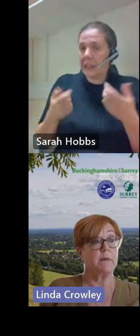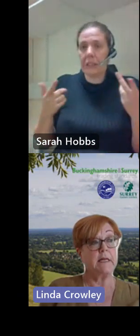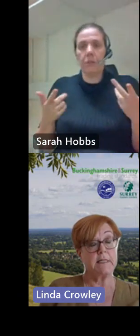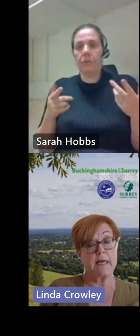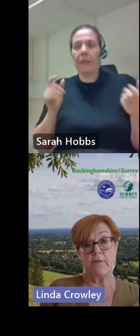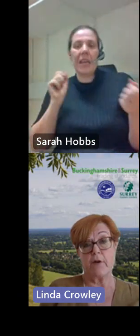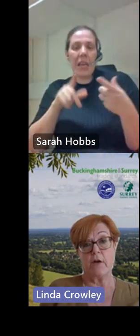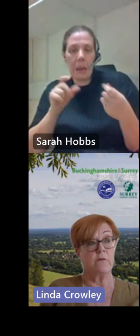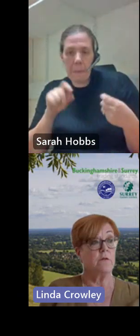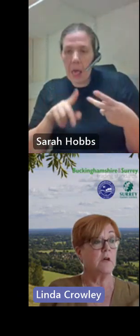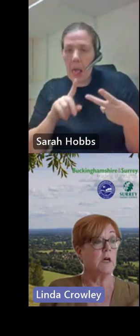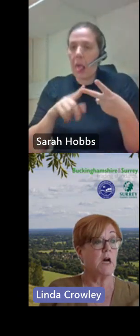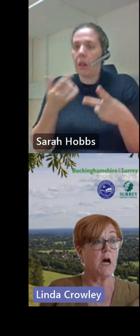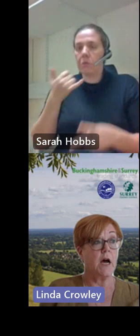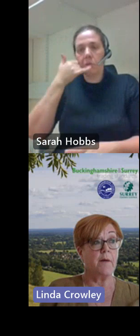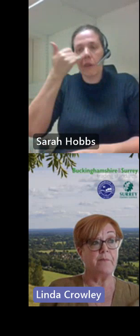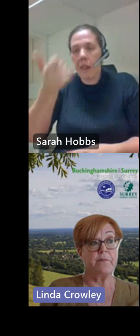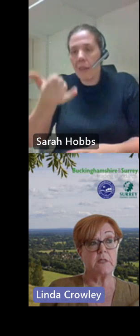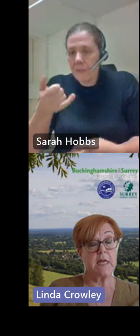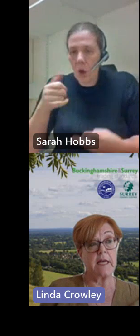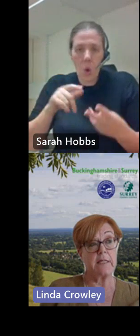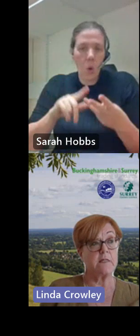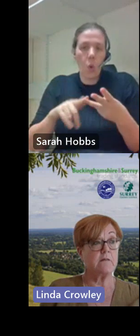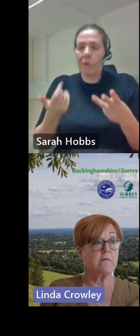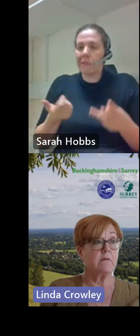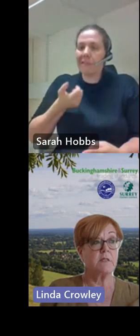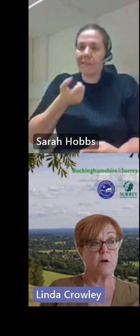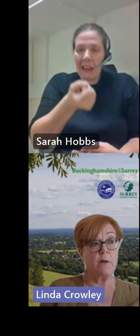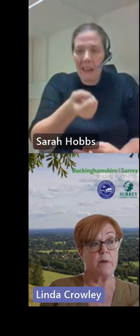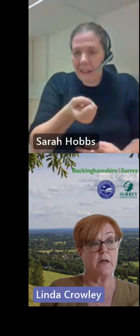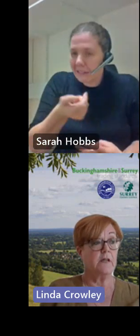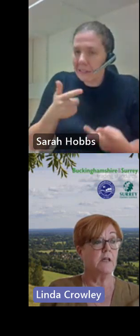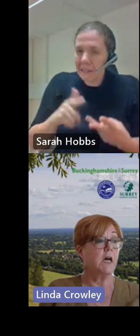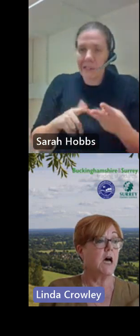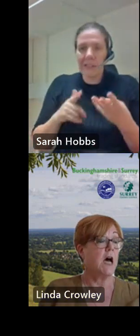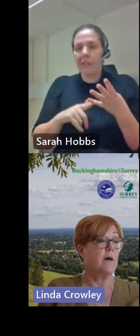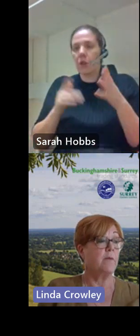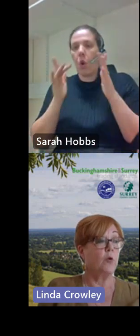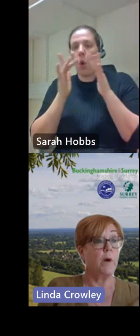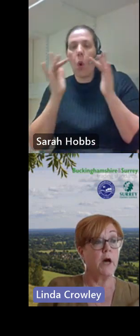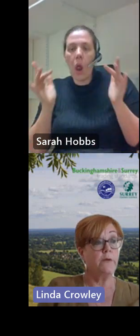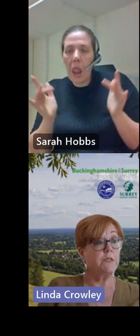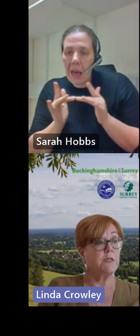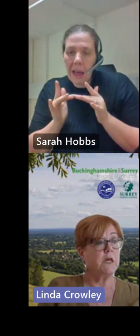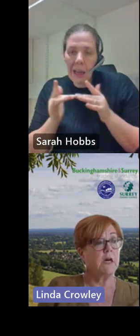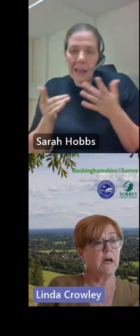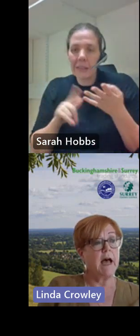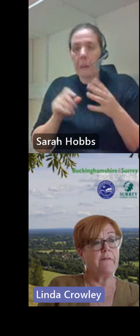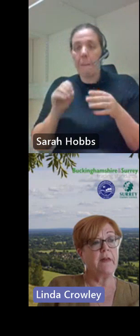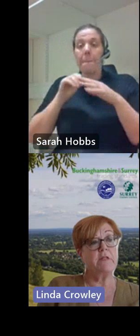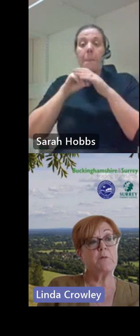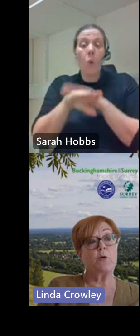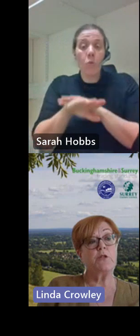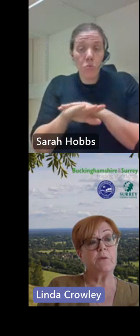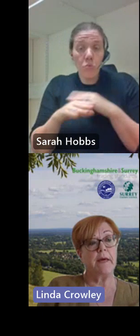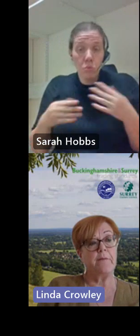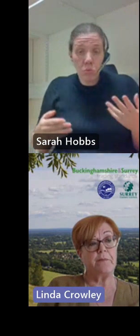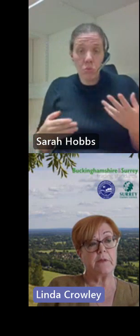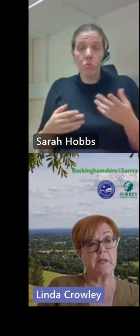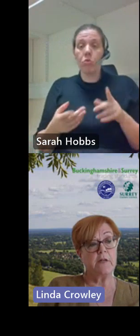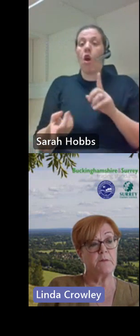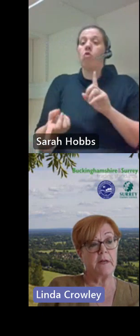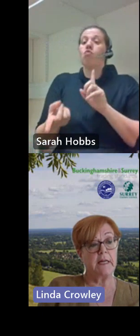that is, be it telephone, text, cyber, or post. And they respond